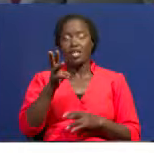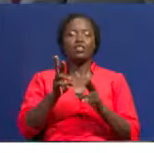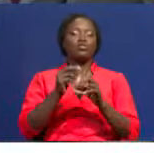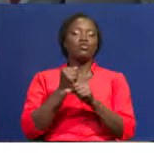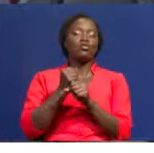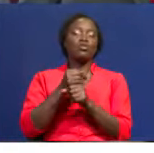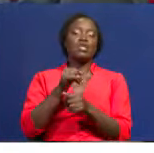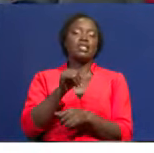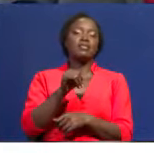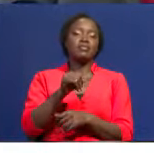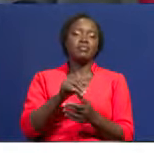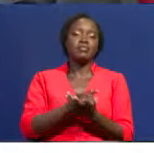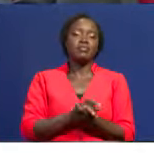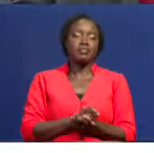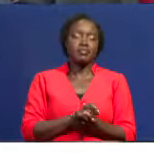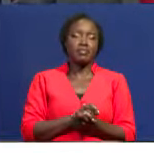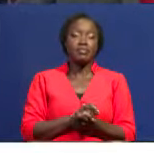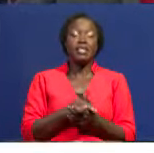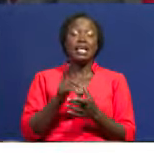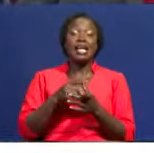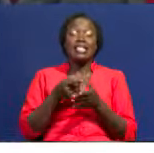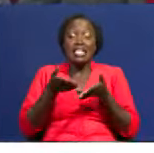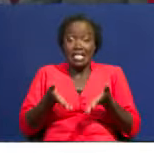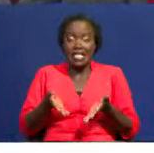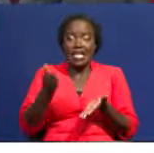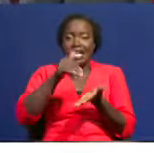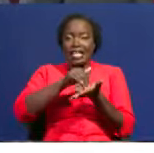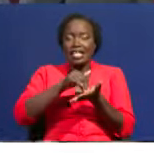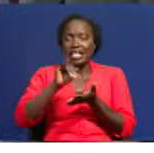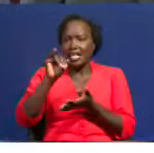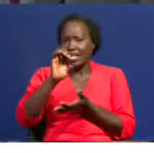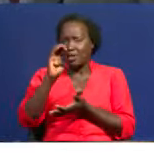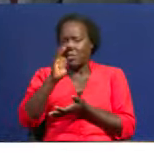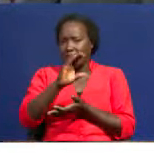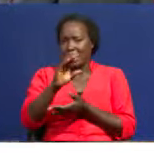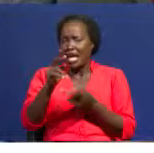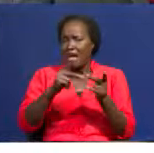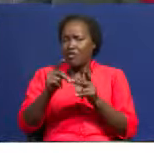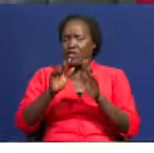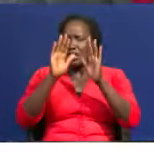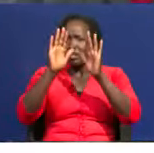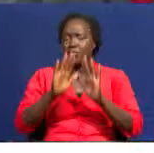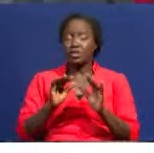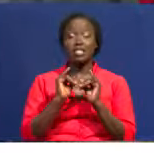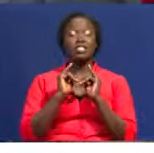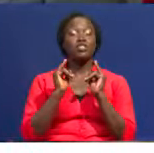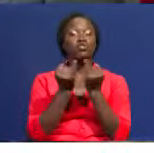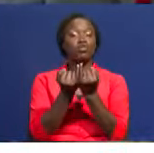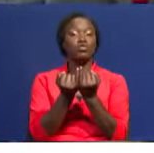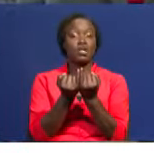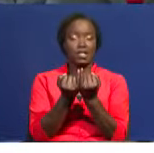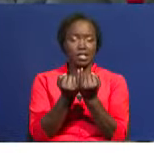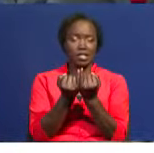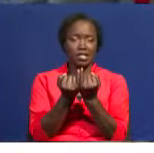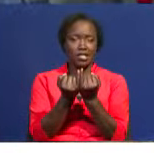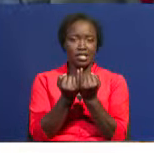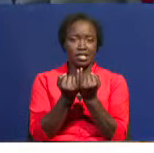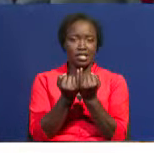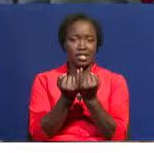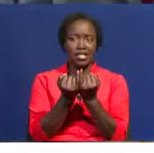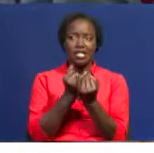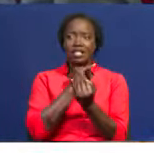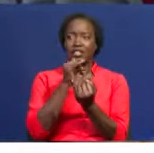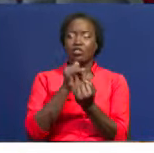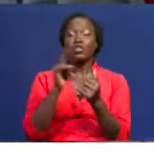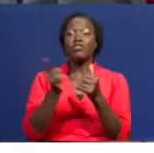it. And then here again, the IBC is a very important institution. It's not